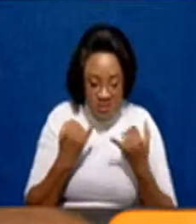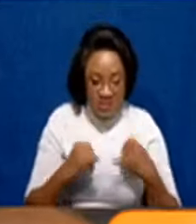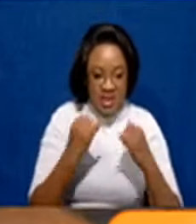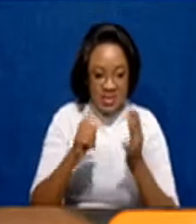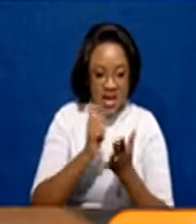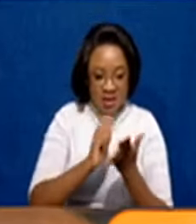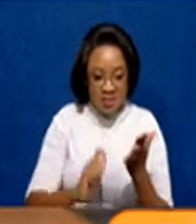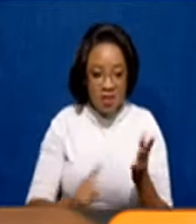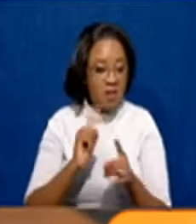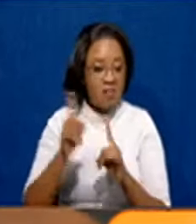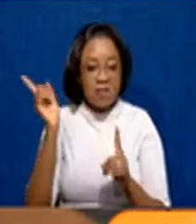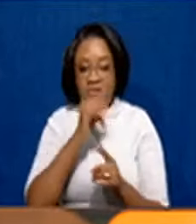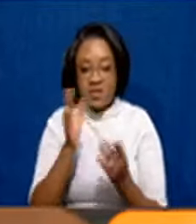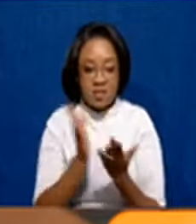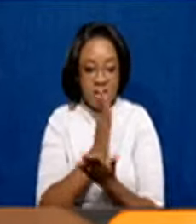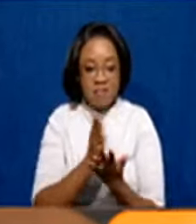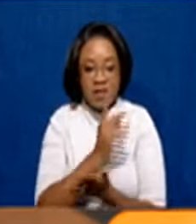5 pages.